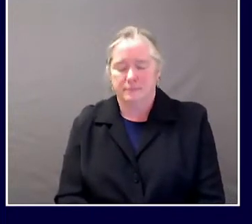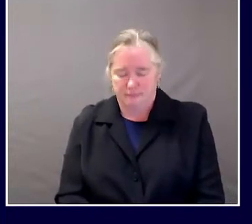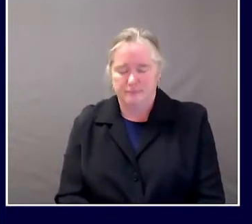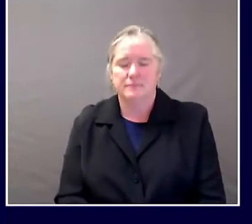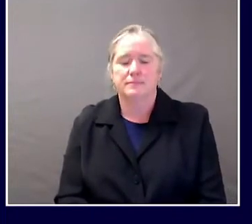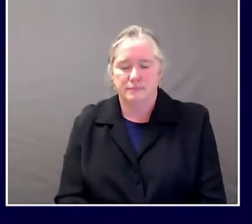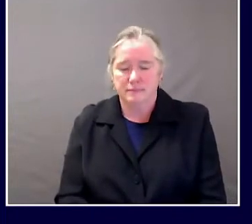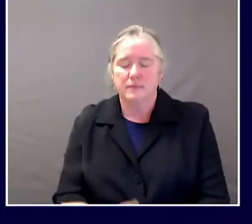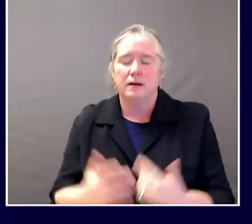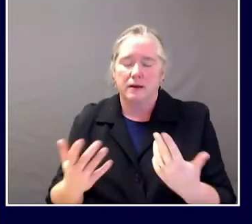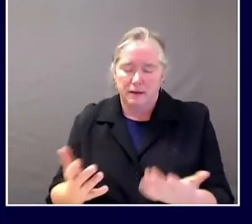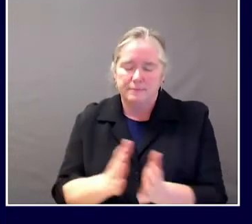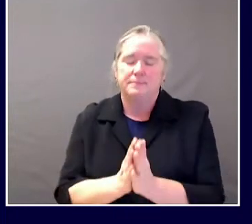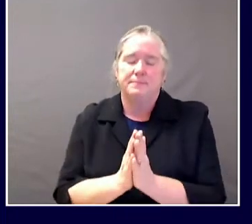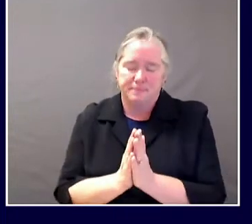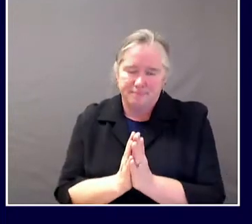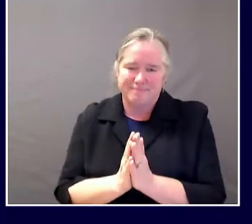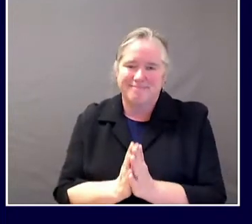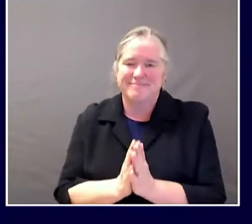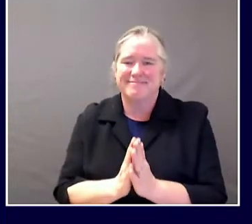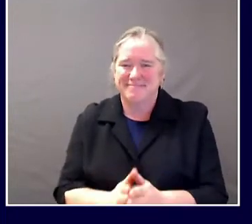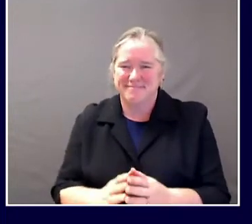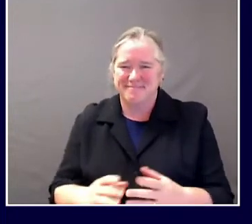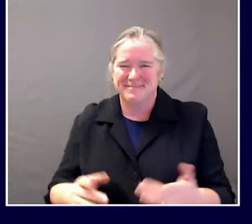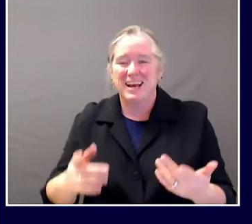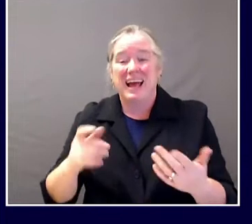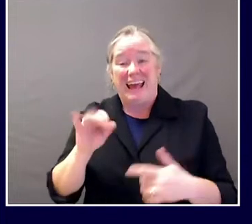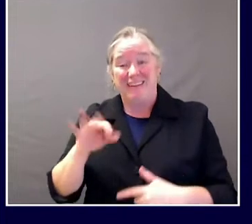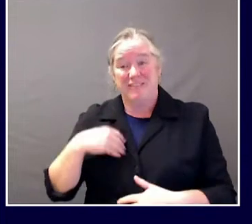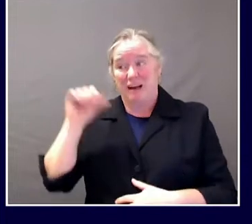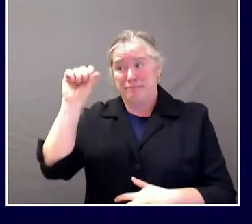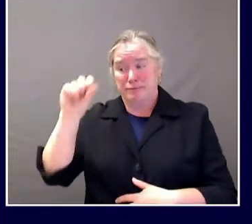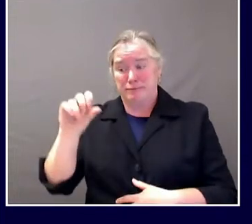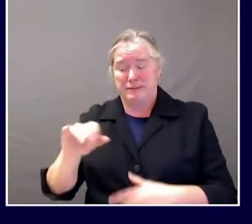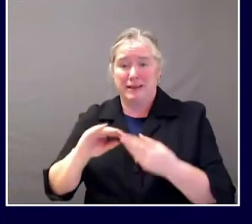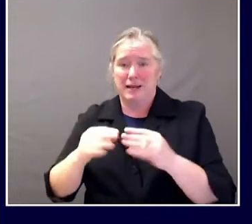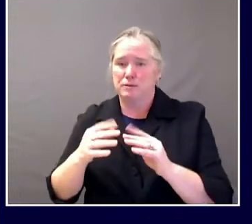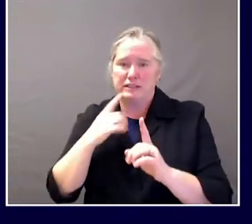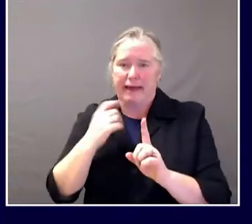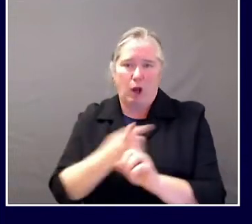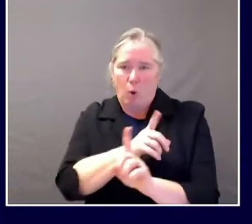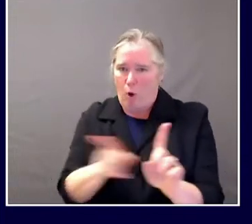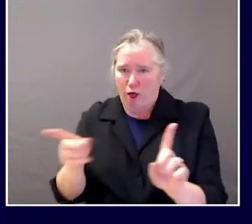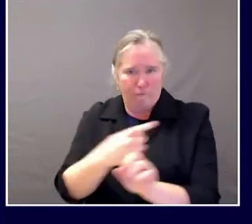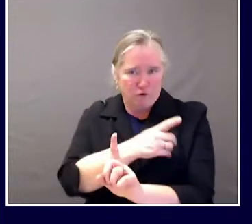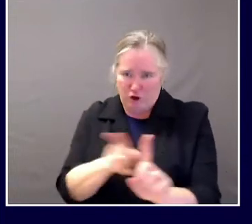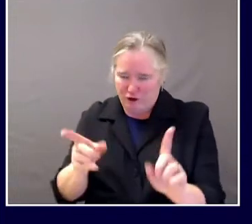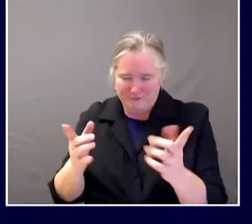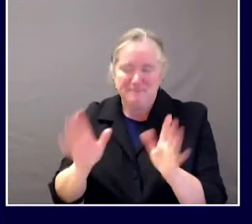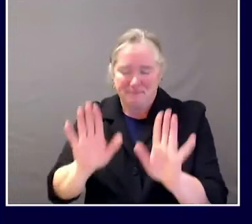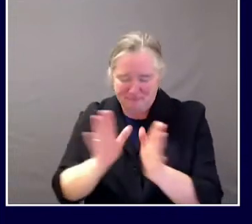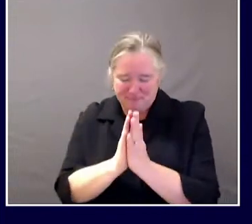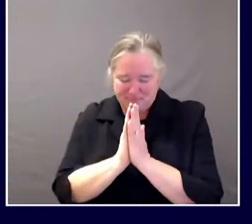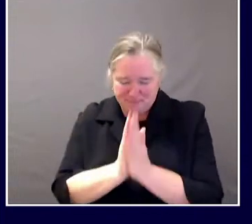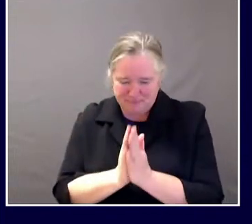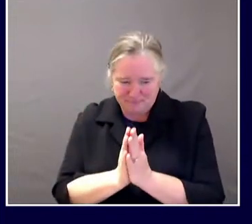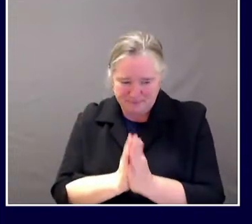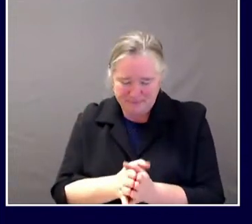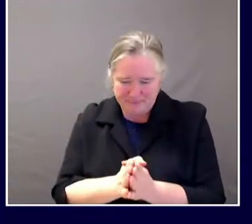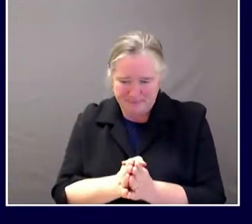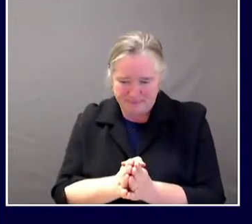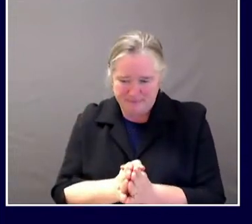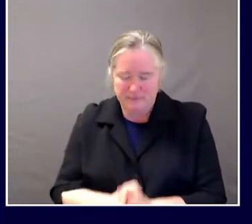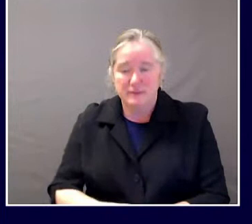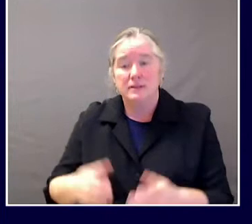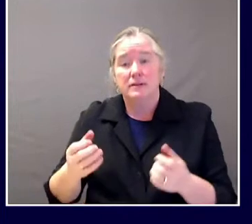the numbers go off in a number of different directions really quickly. Here's why. In order to talk about the number of